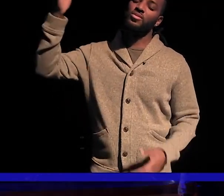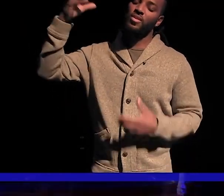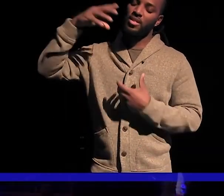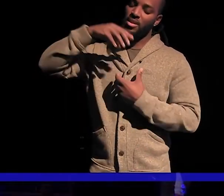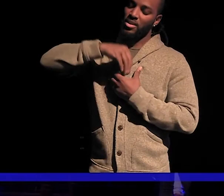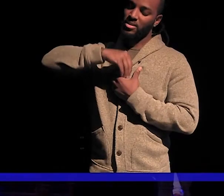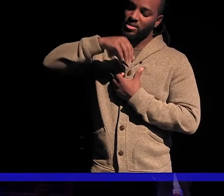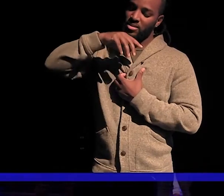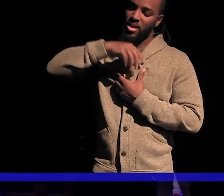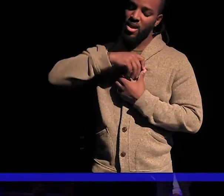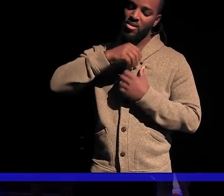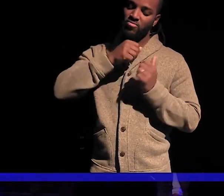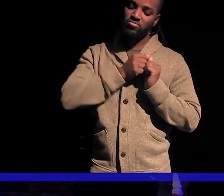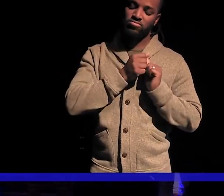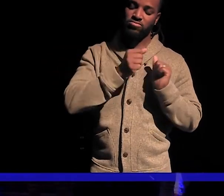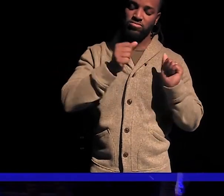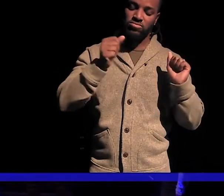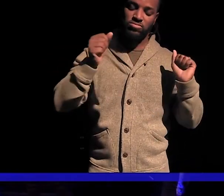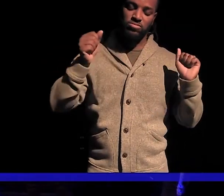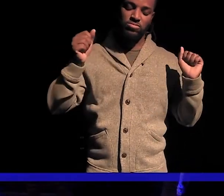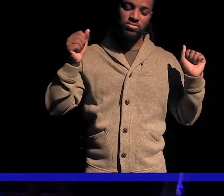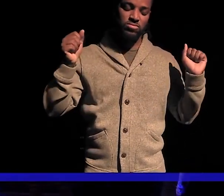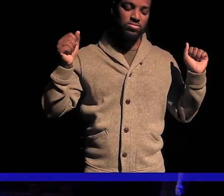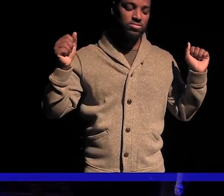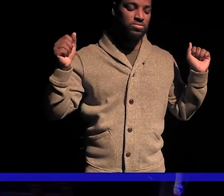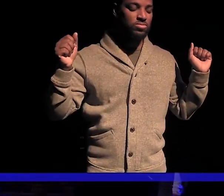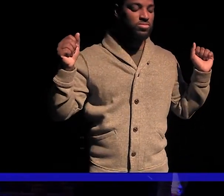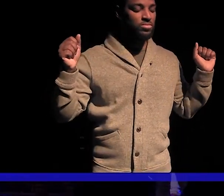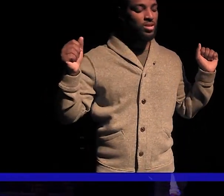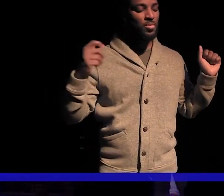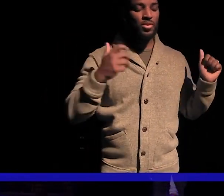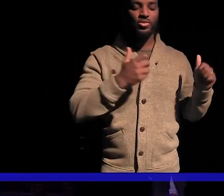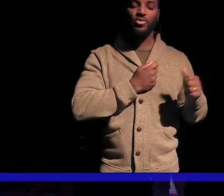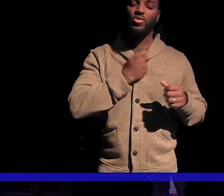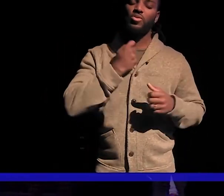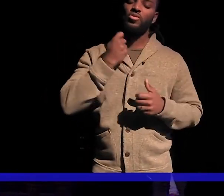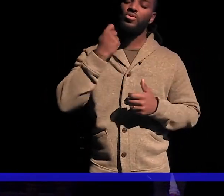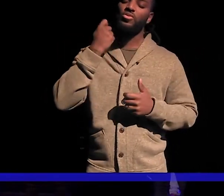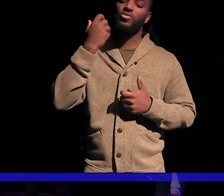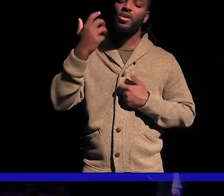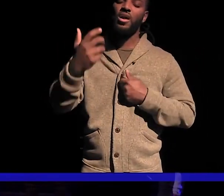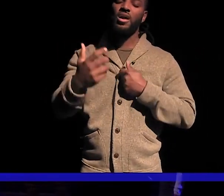inside out, Lord, my soul cries